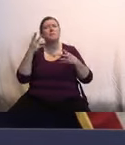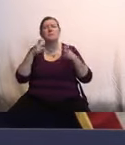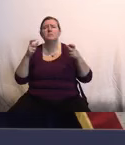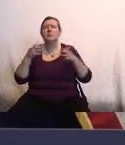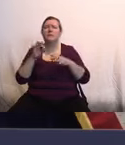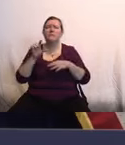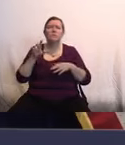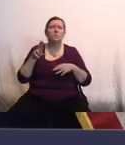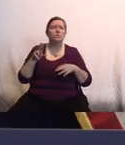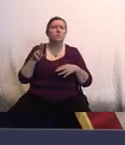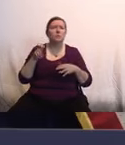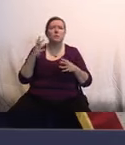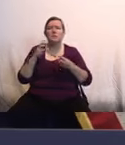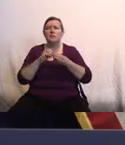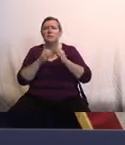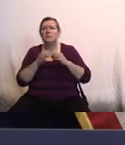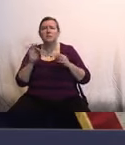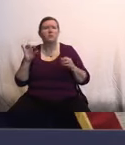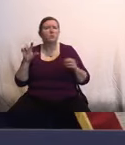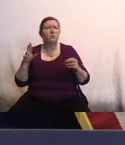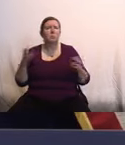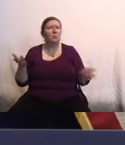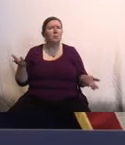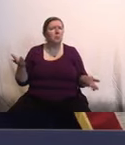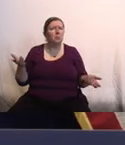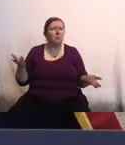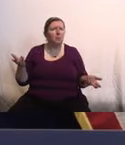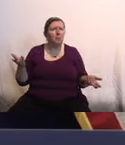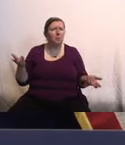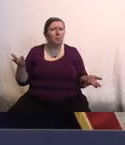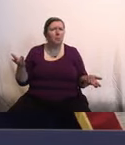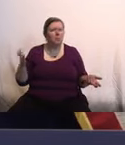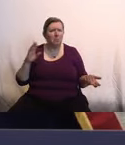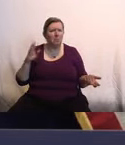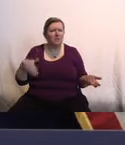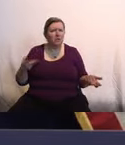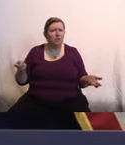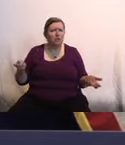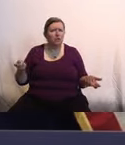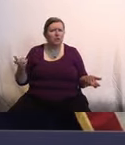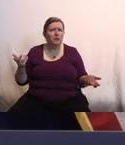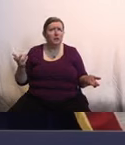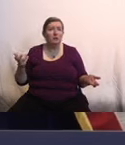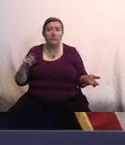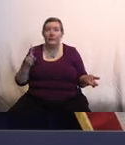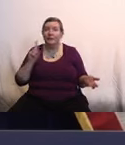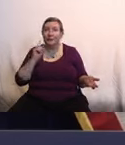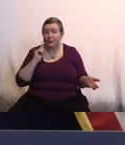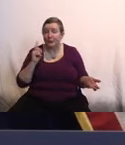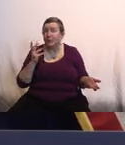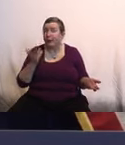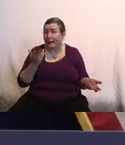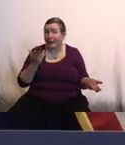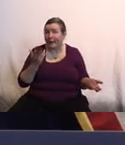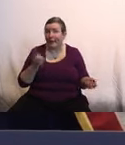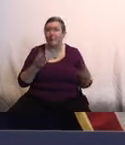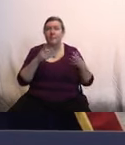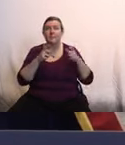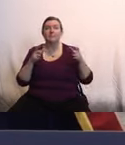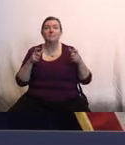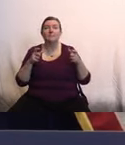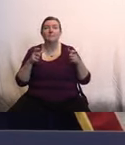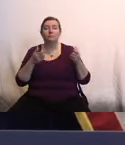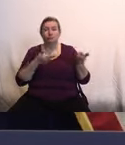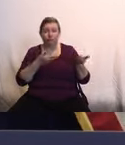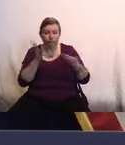not a discussion you have. I mean, you know that anecdotally, but what you do hear is how many people are hospitalized, how